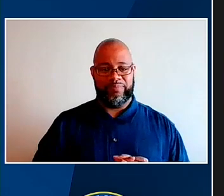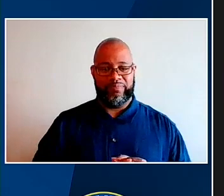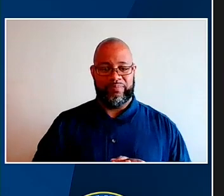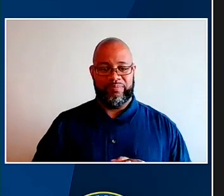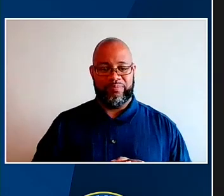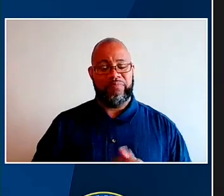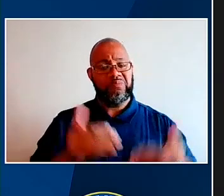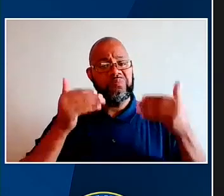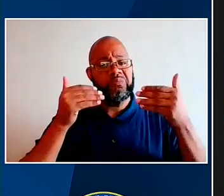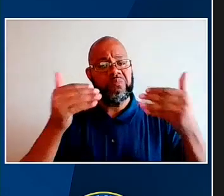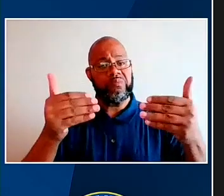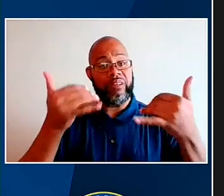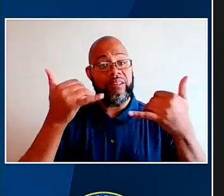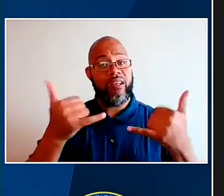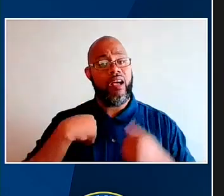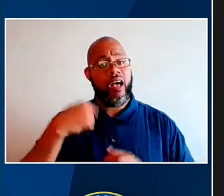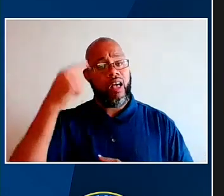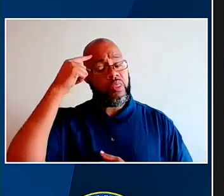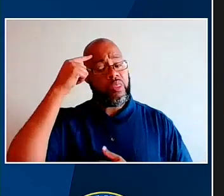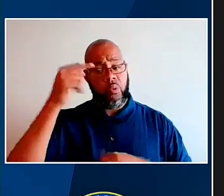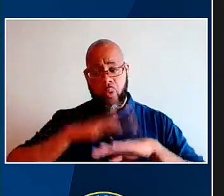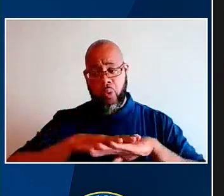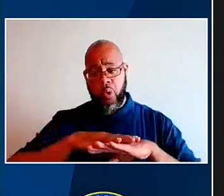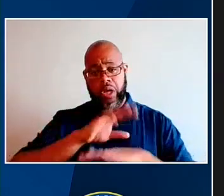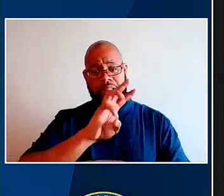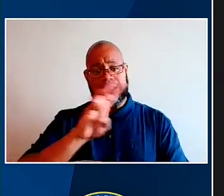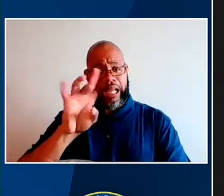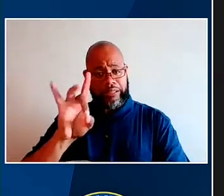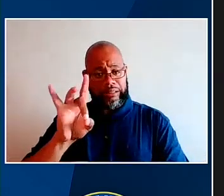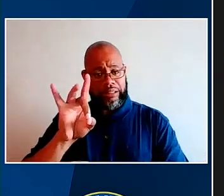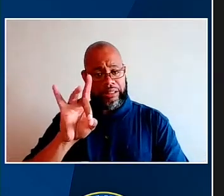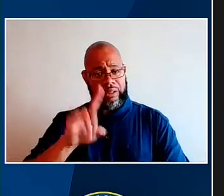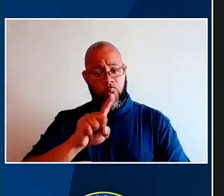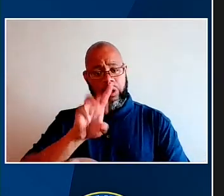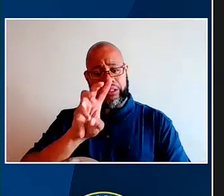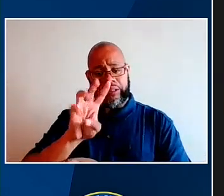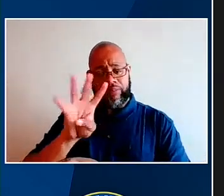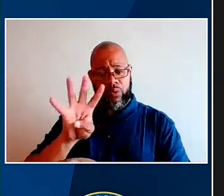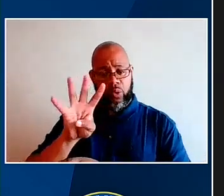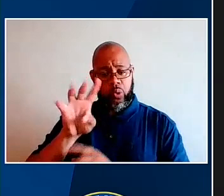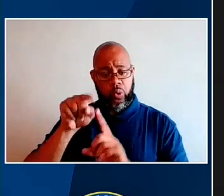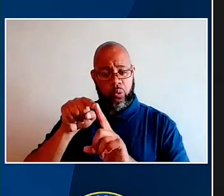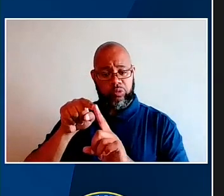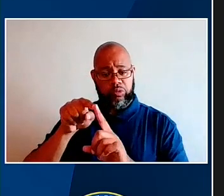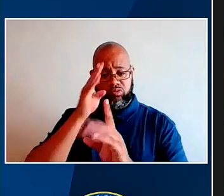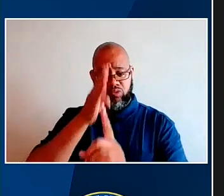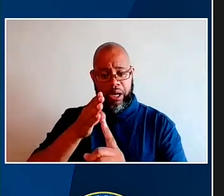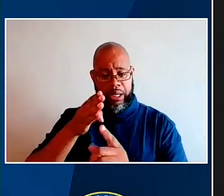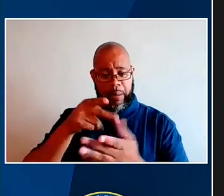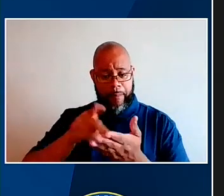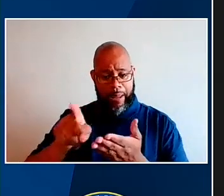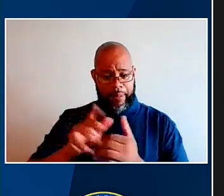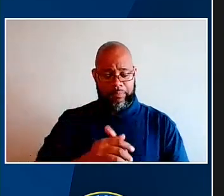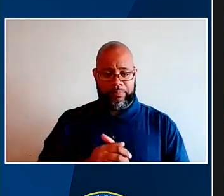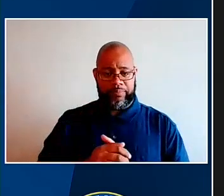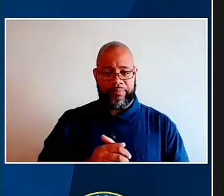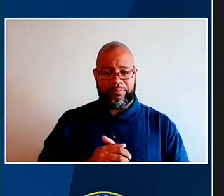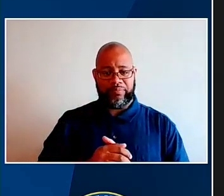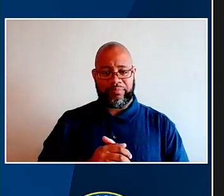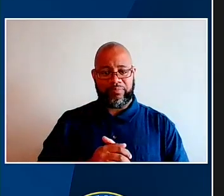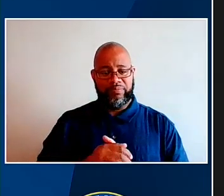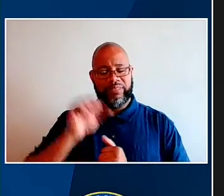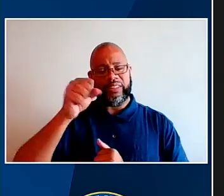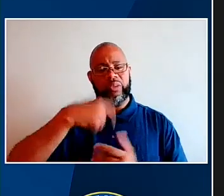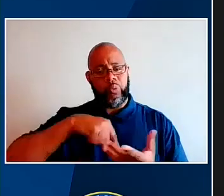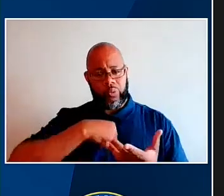Moving right along now, I believe we are on 668 164D direct payments, right, Greg? Second time's a charm. Yes, we